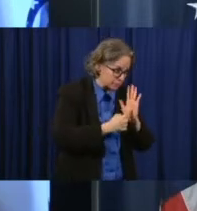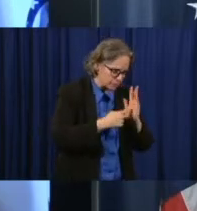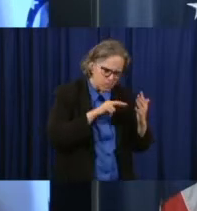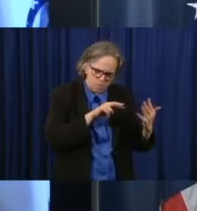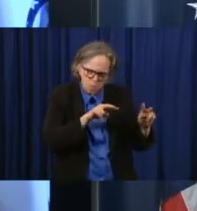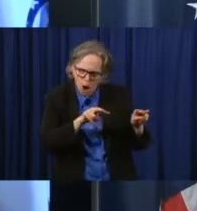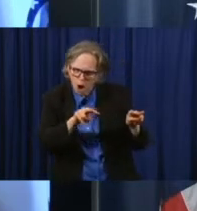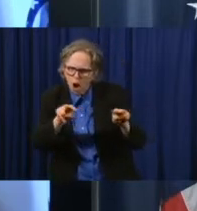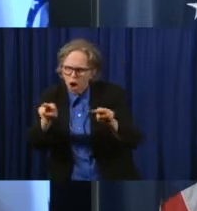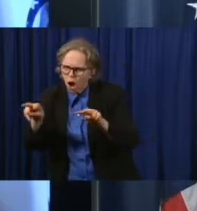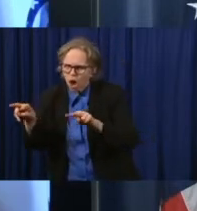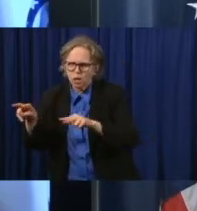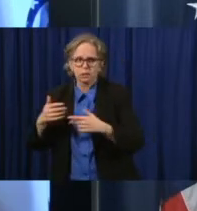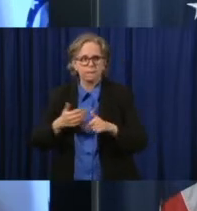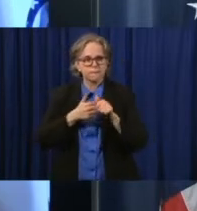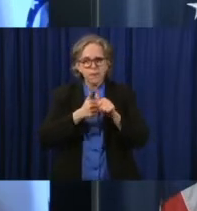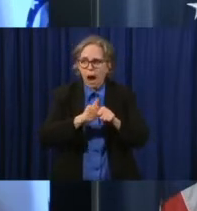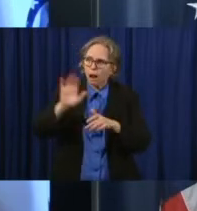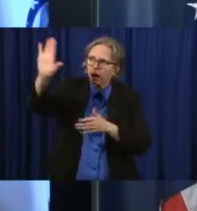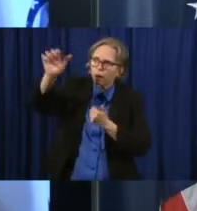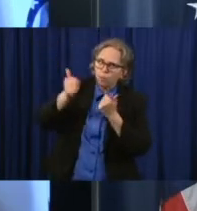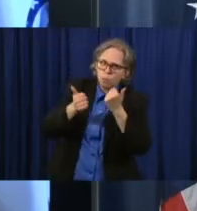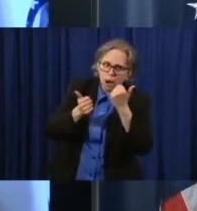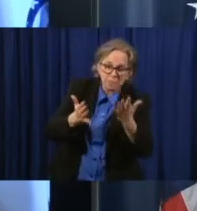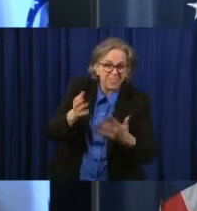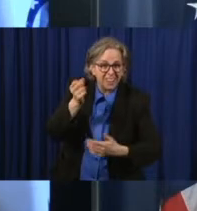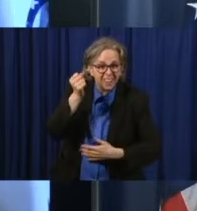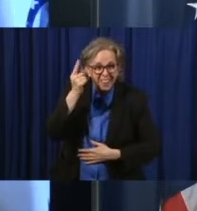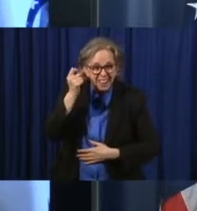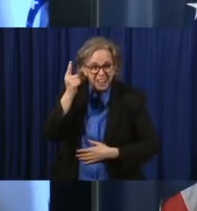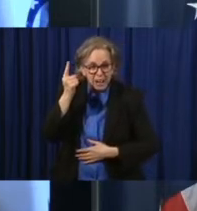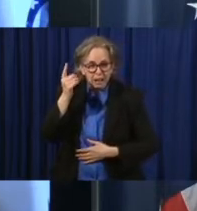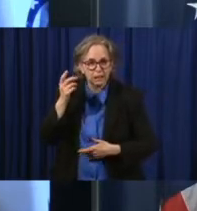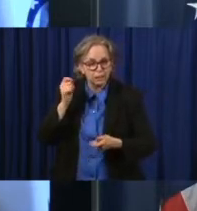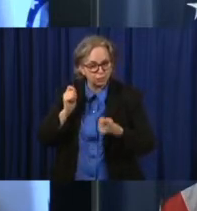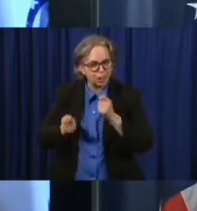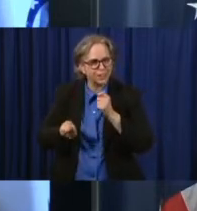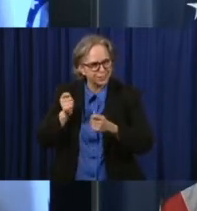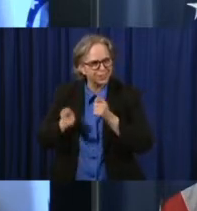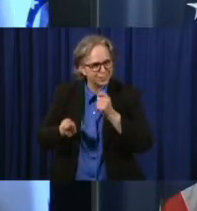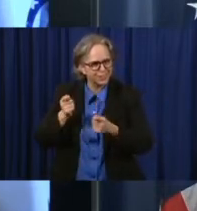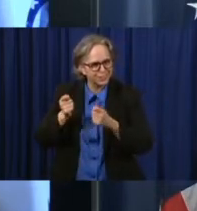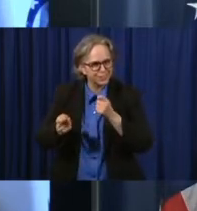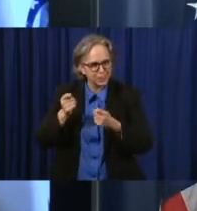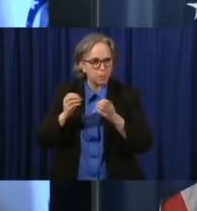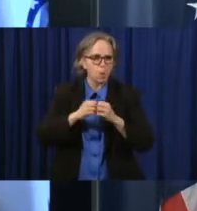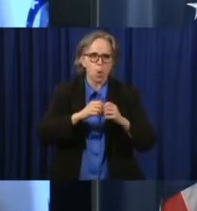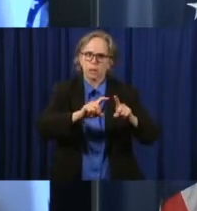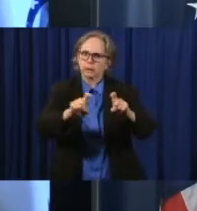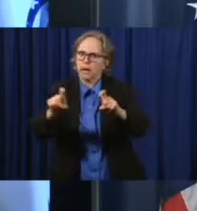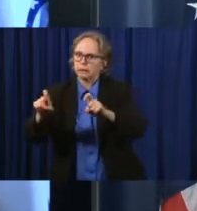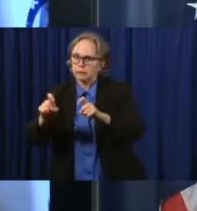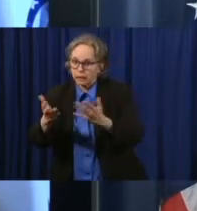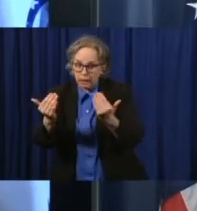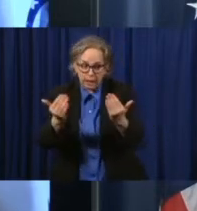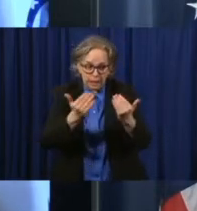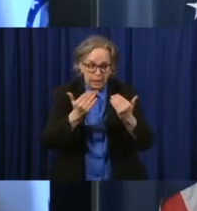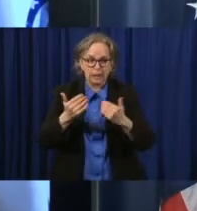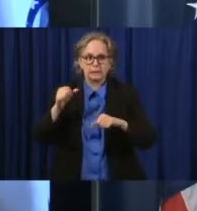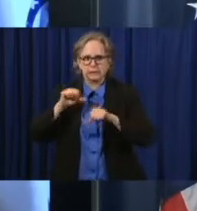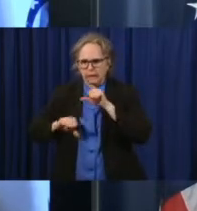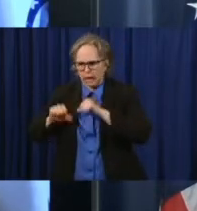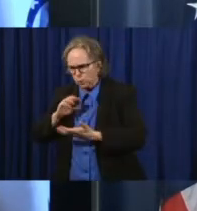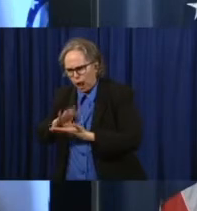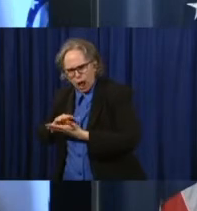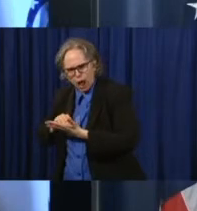have evolved over time with availability of testing and with additional science. The next evolution we took was to mass test, and we did that at